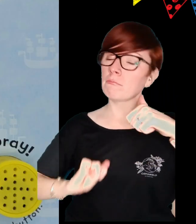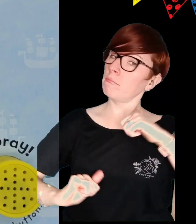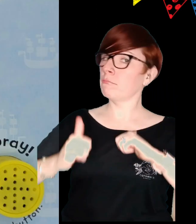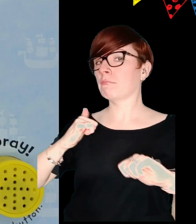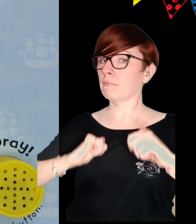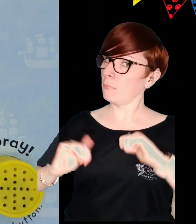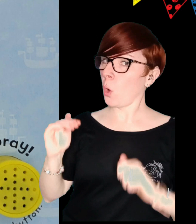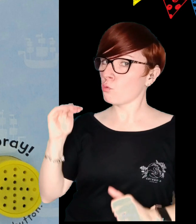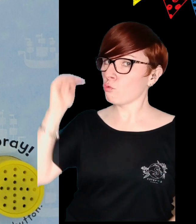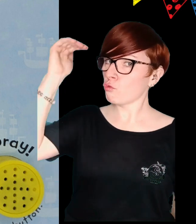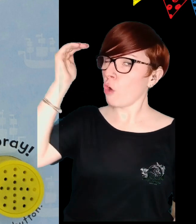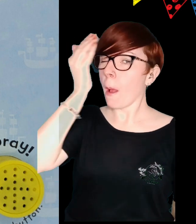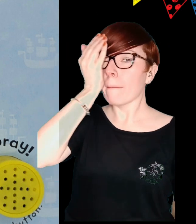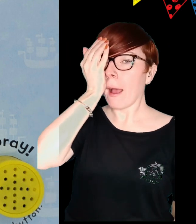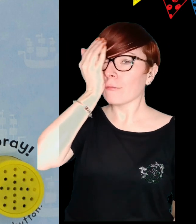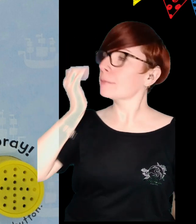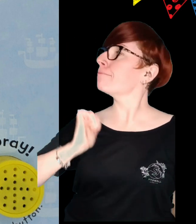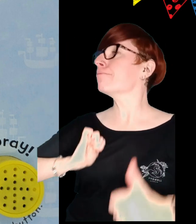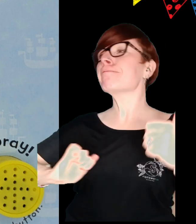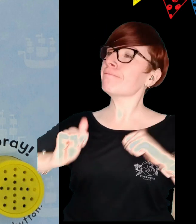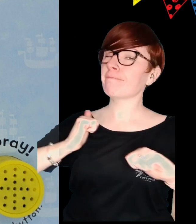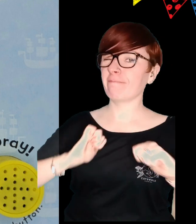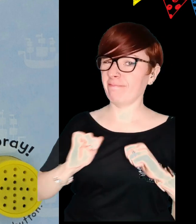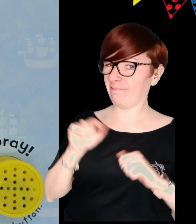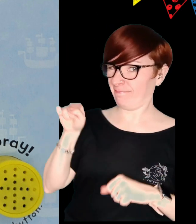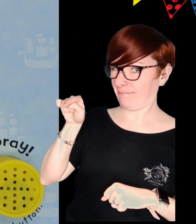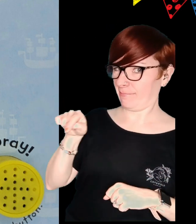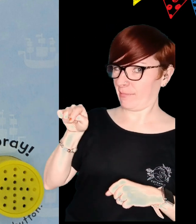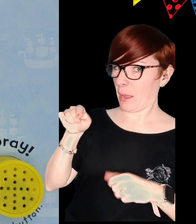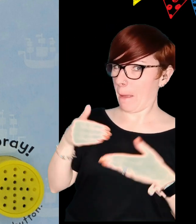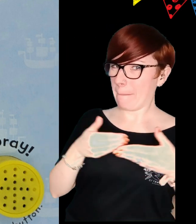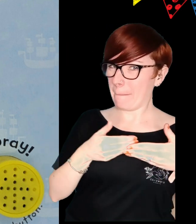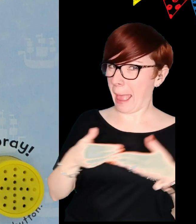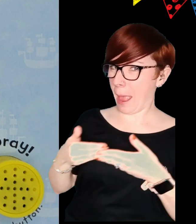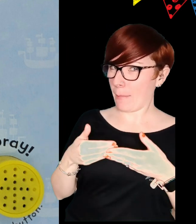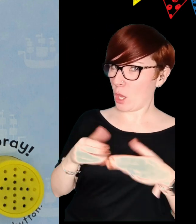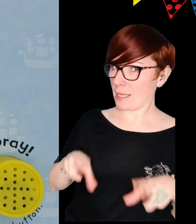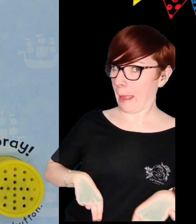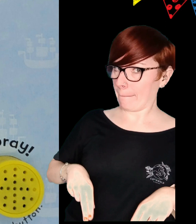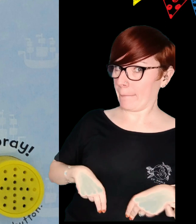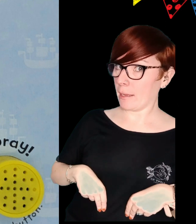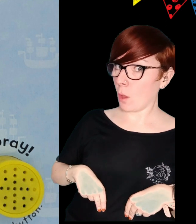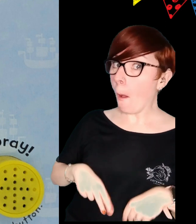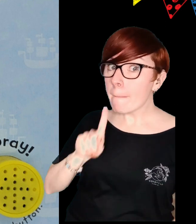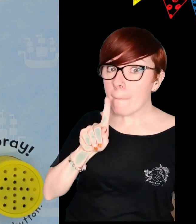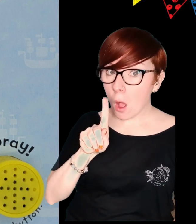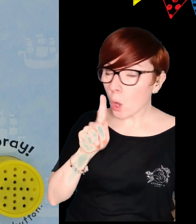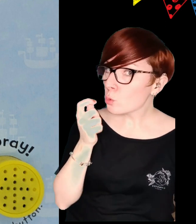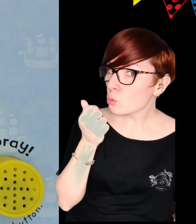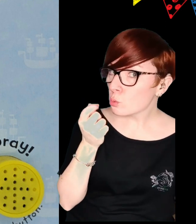Pirate Pete feels like a proper grown-up pirate now. Only the baby still wears nappies. But one